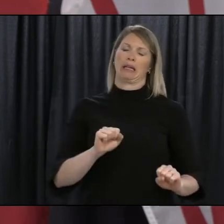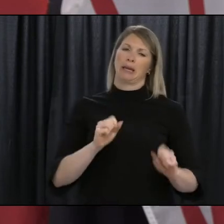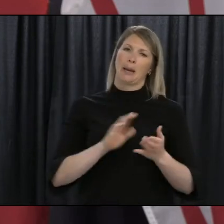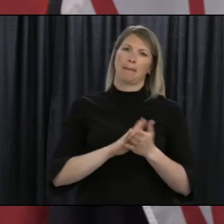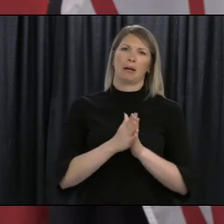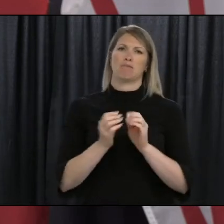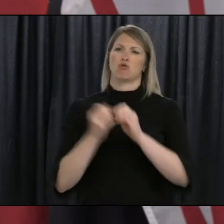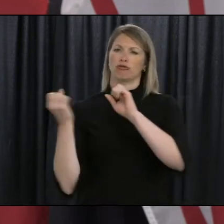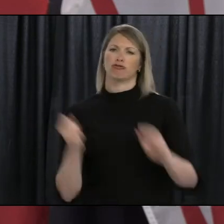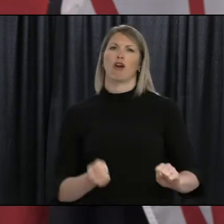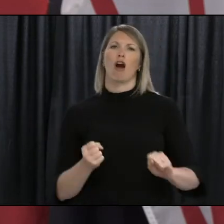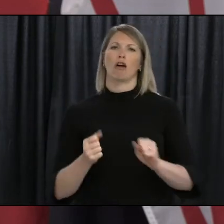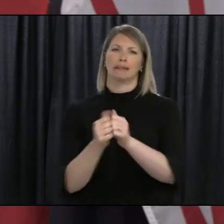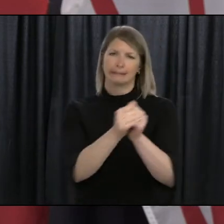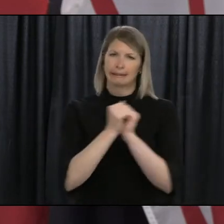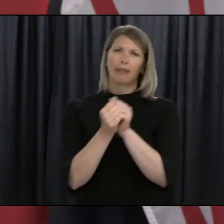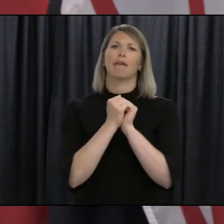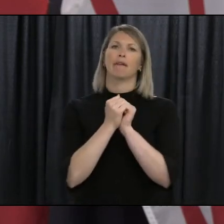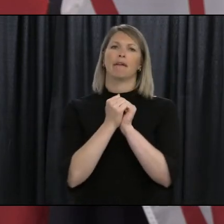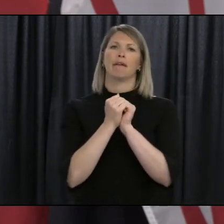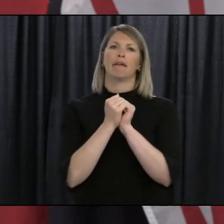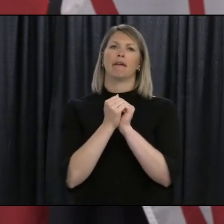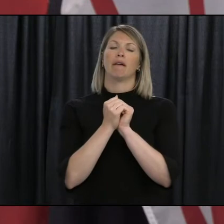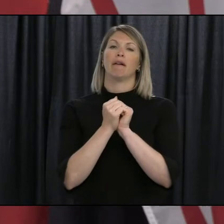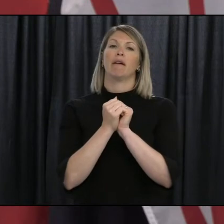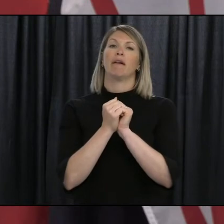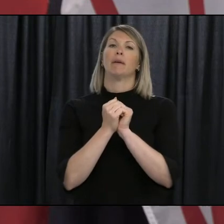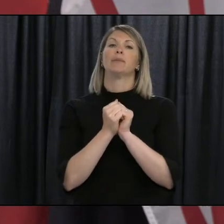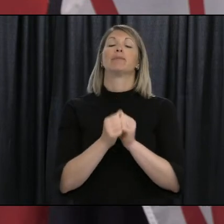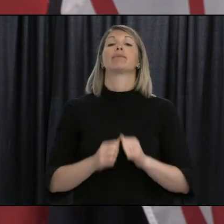As part of that, once travel restrictions are lifted,